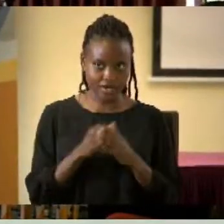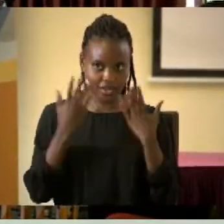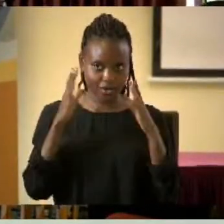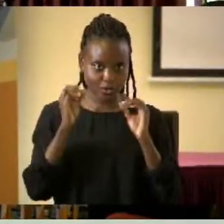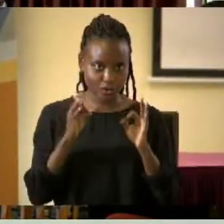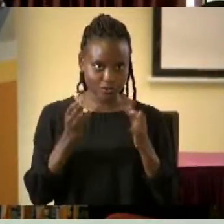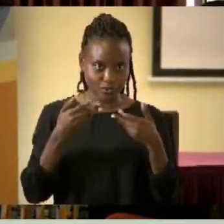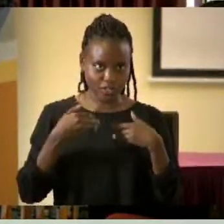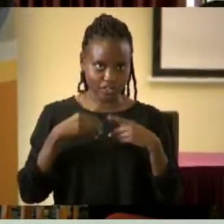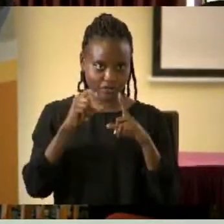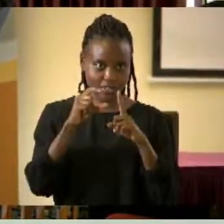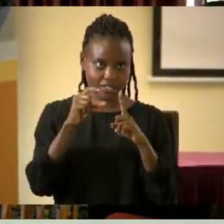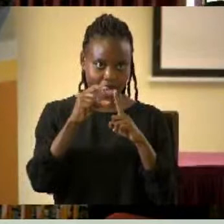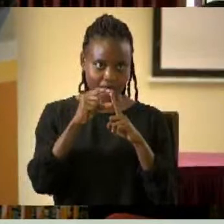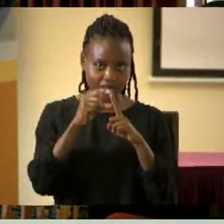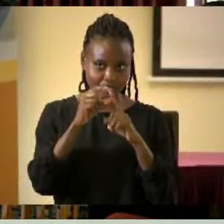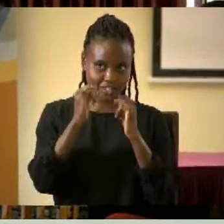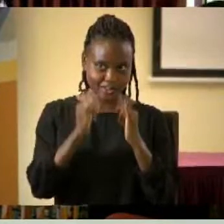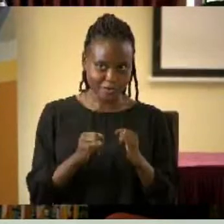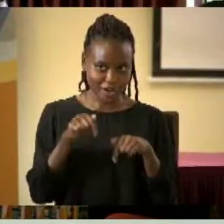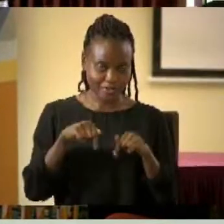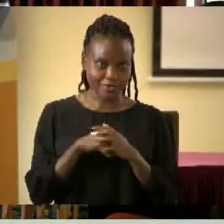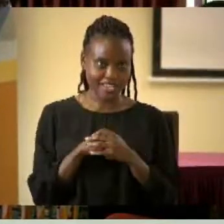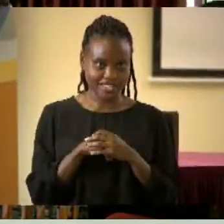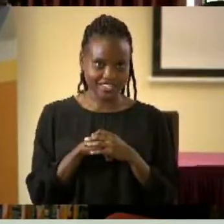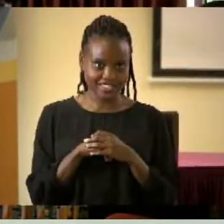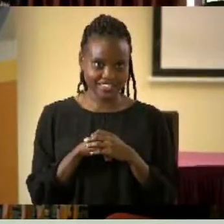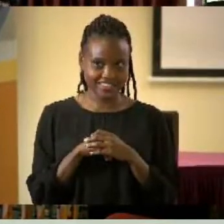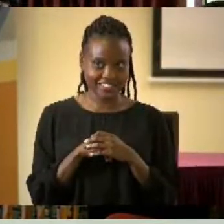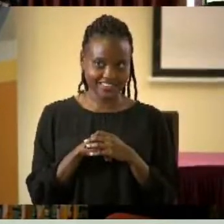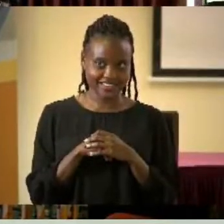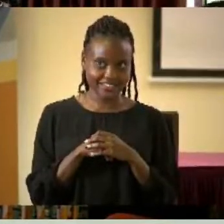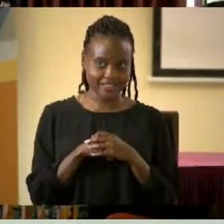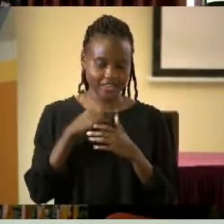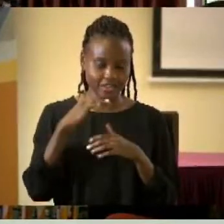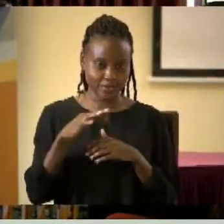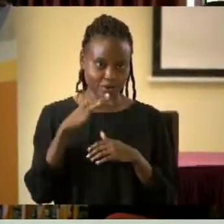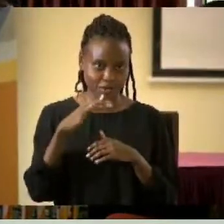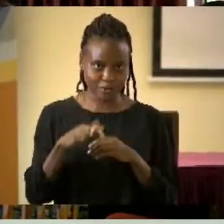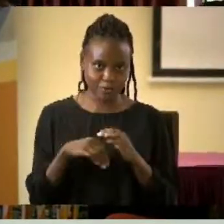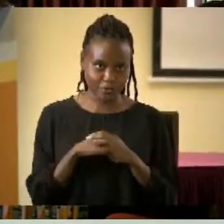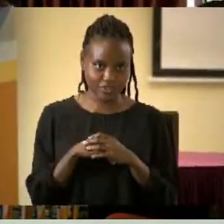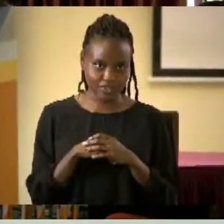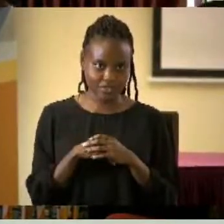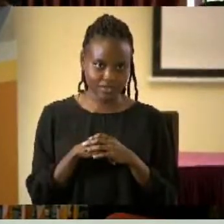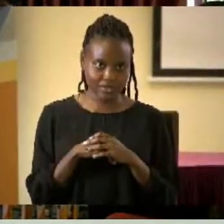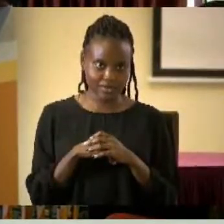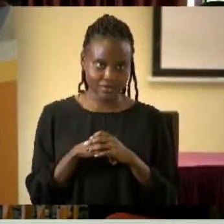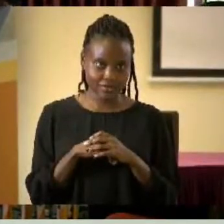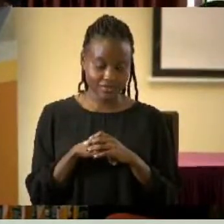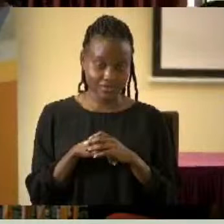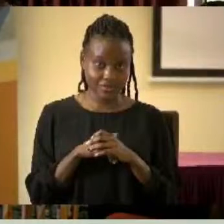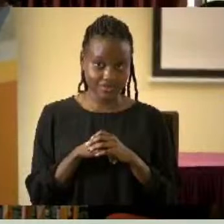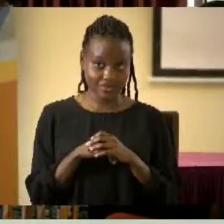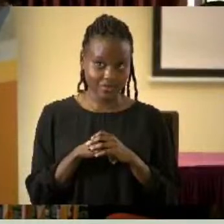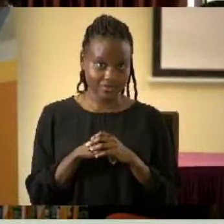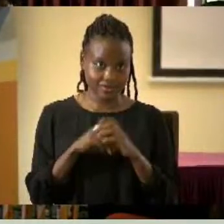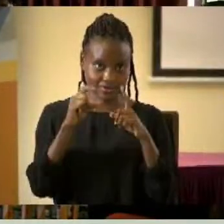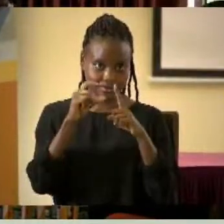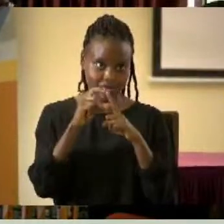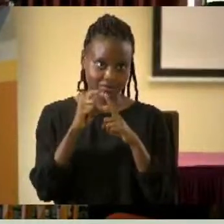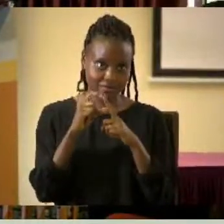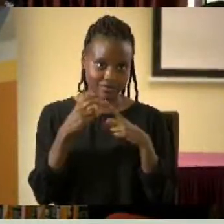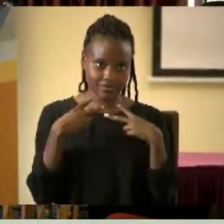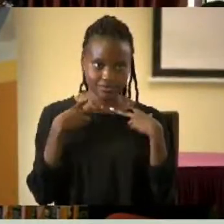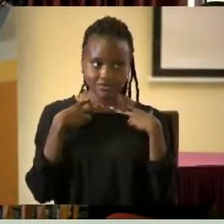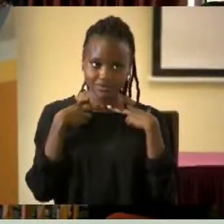us a new word again here. And so on and so forth. That word was kivukamito, right?